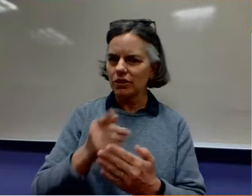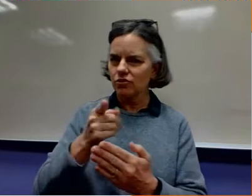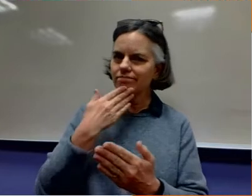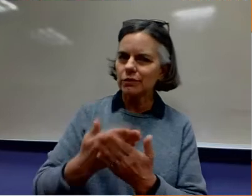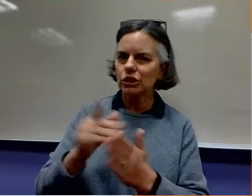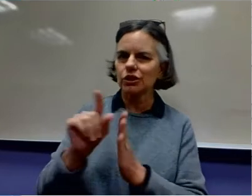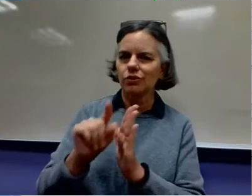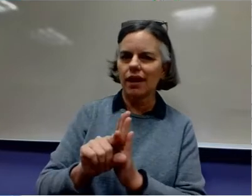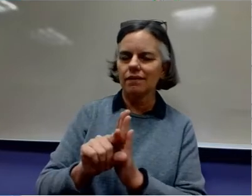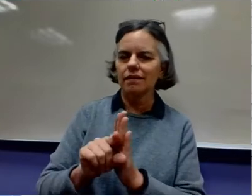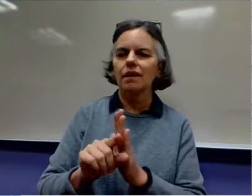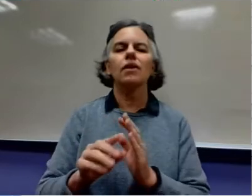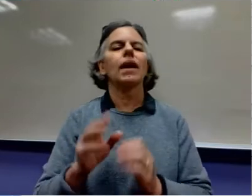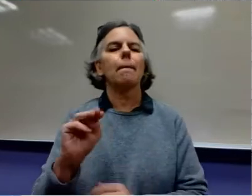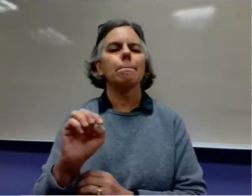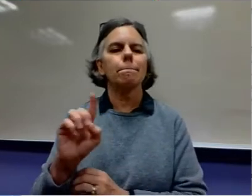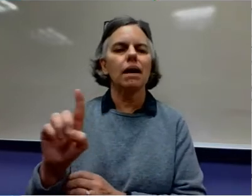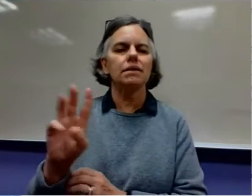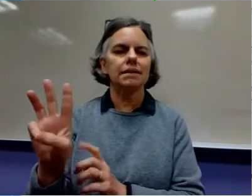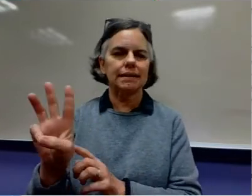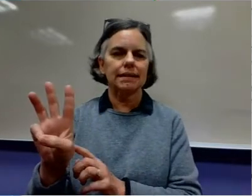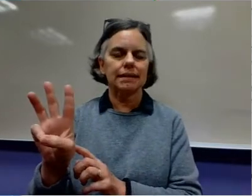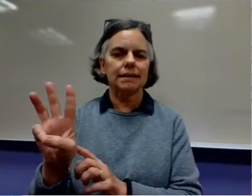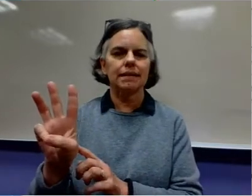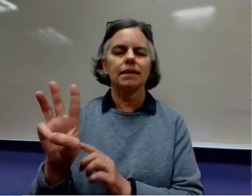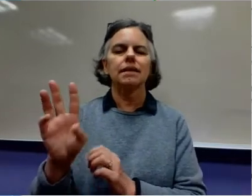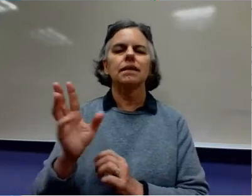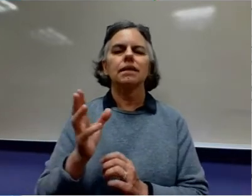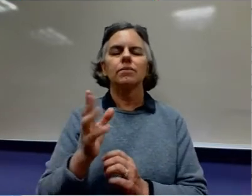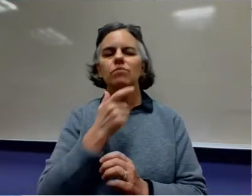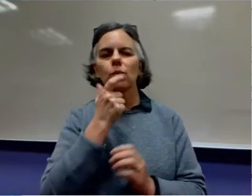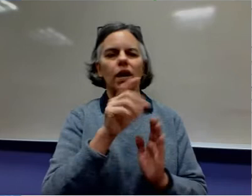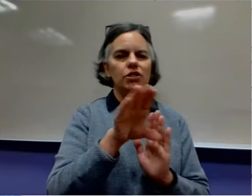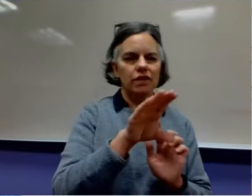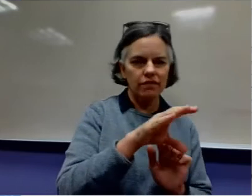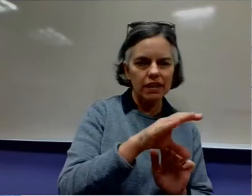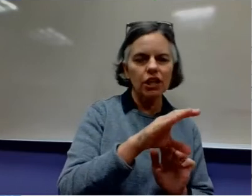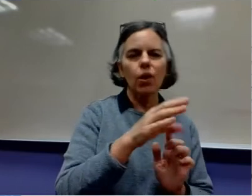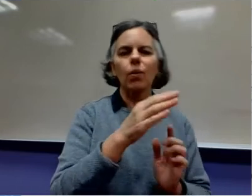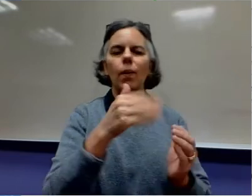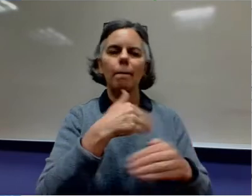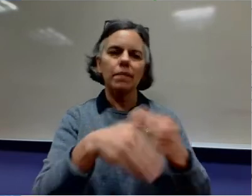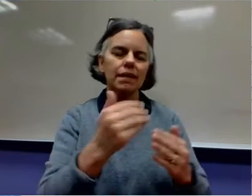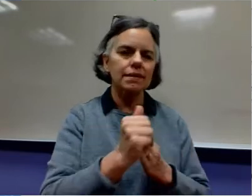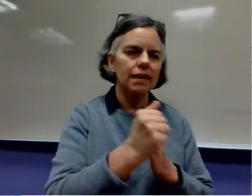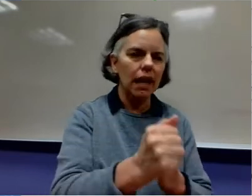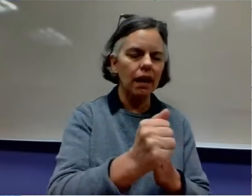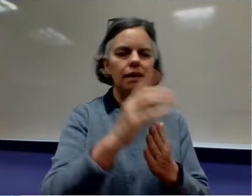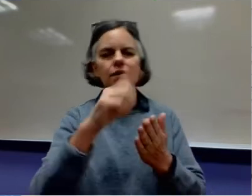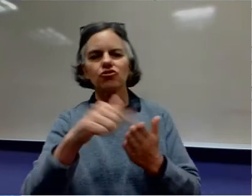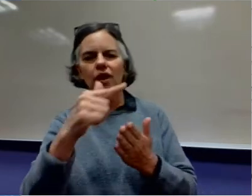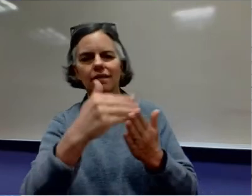grades. Hey, let's look at the module 6. Okay, you're watching the video, you started here, pacing guide and